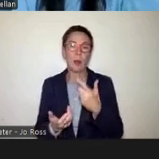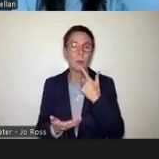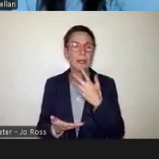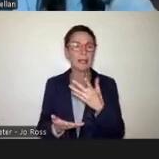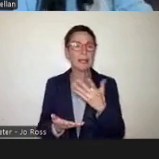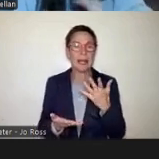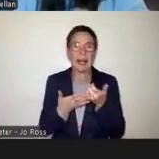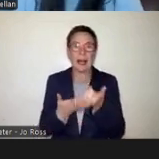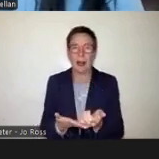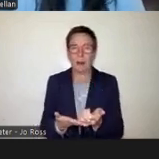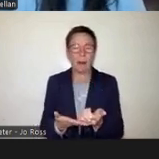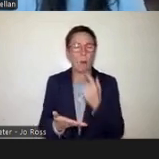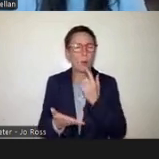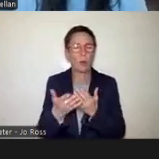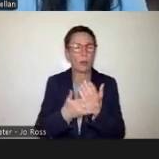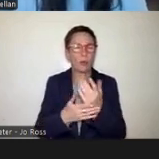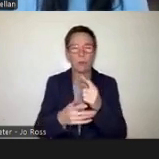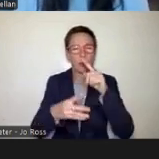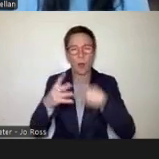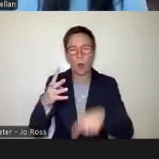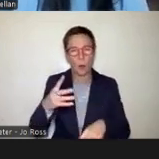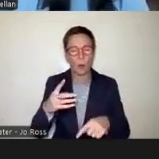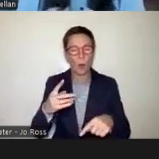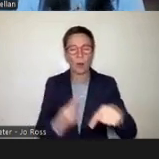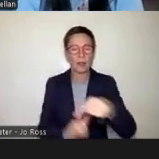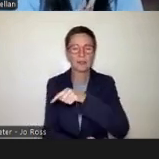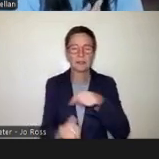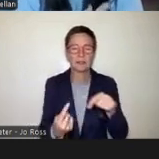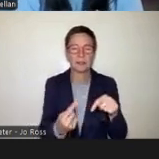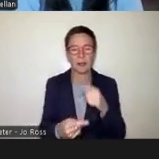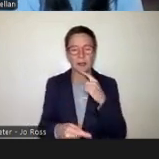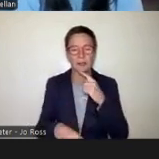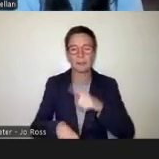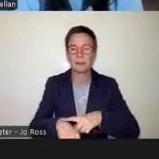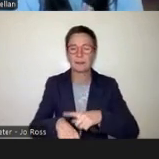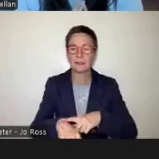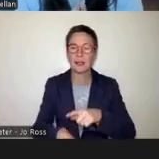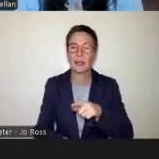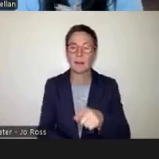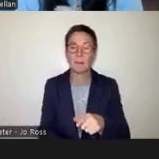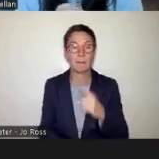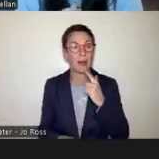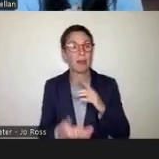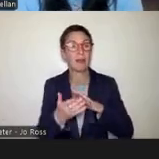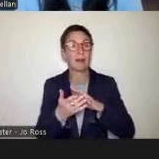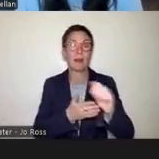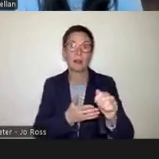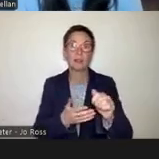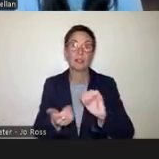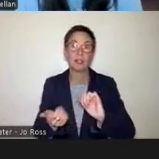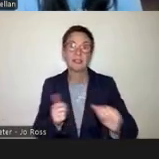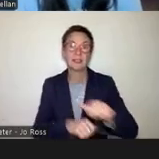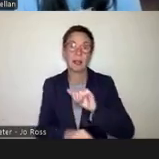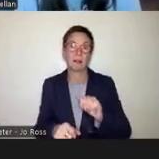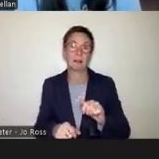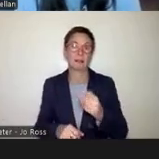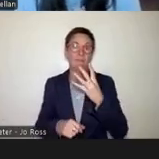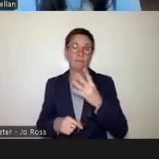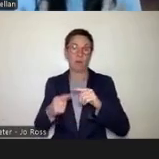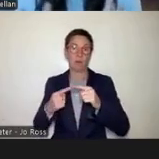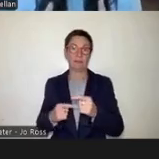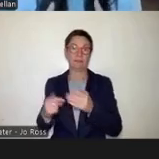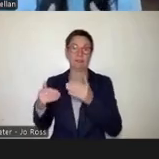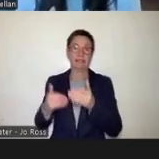full culture cycle because it takes a little bit of time, but the culture cycle is basically a 4-stage process